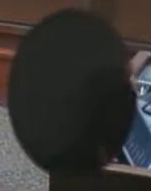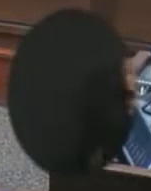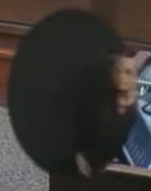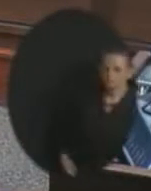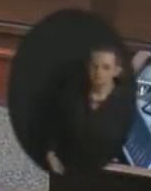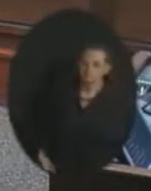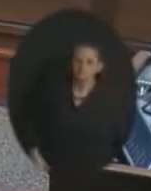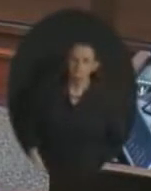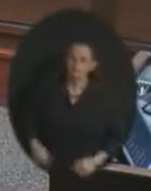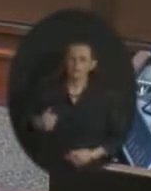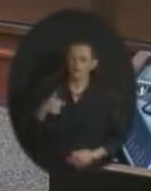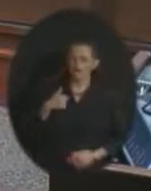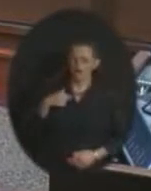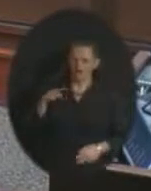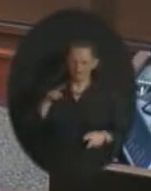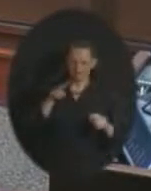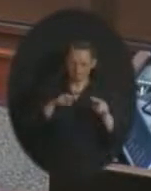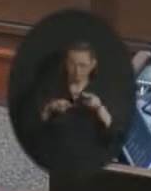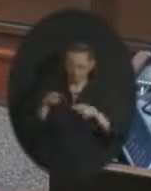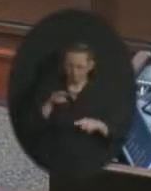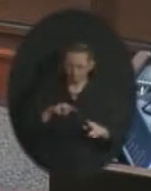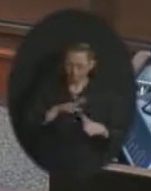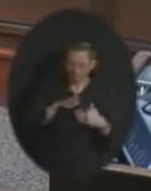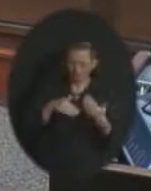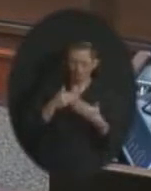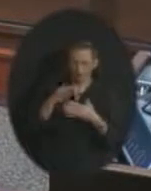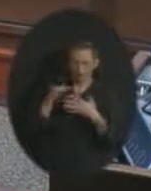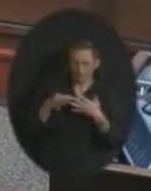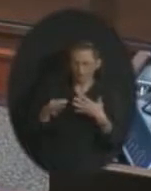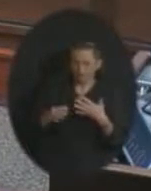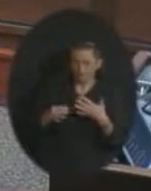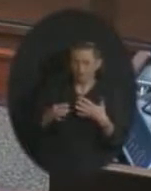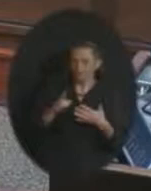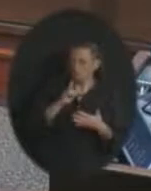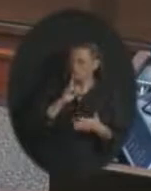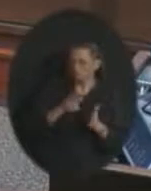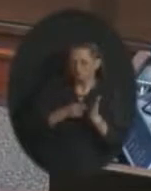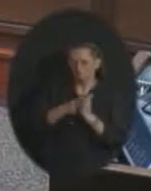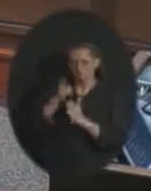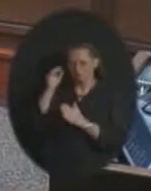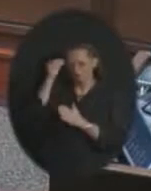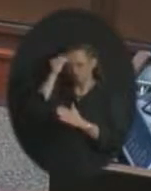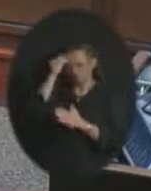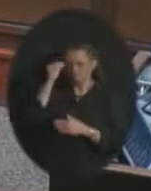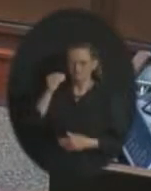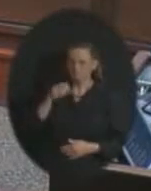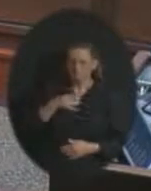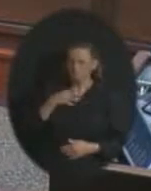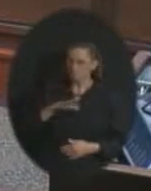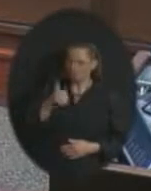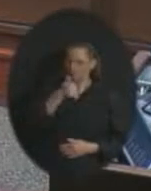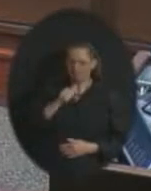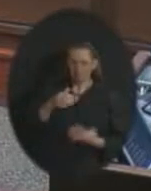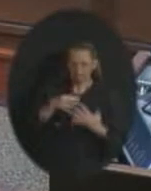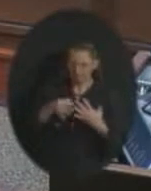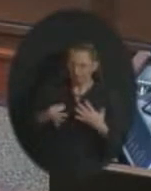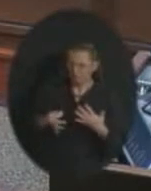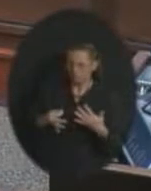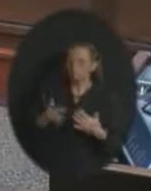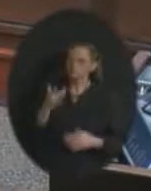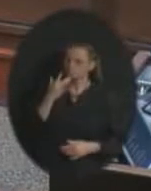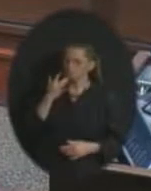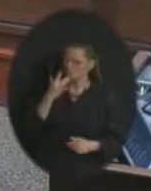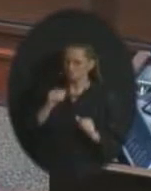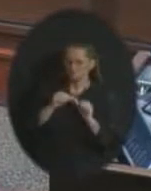and quite honestly, I don't think any of them are good options. Just like continuing the way that we do it now is really not